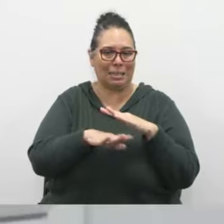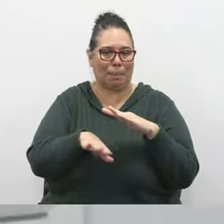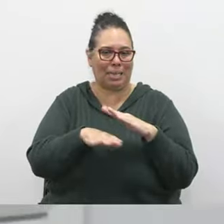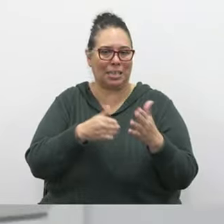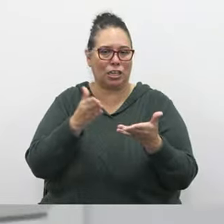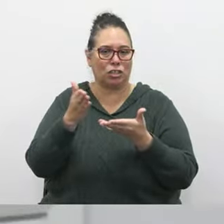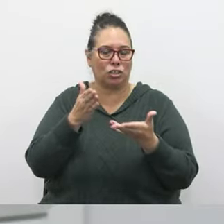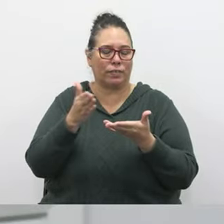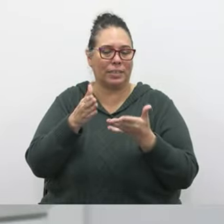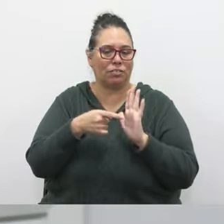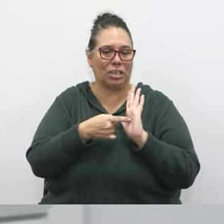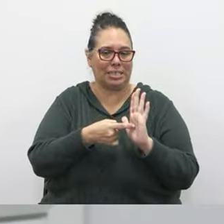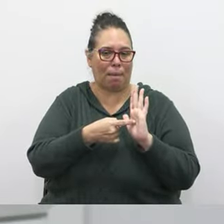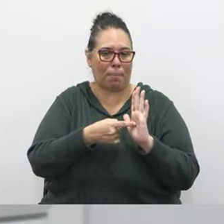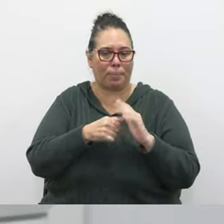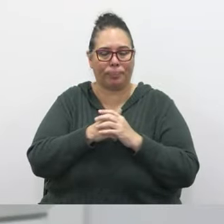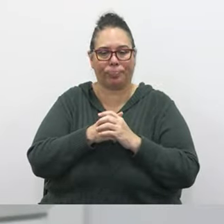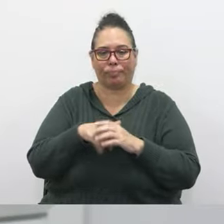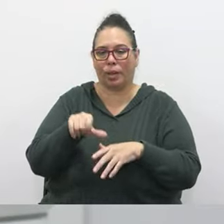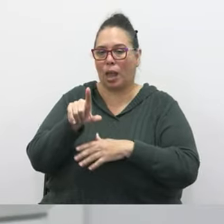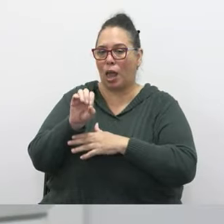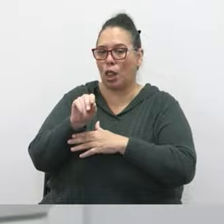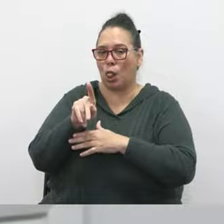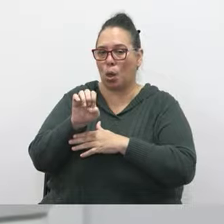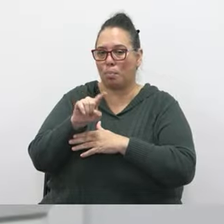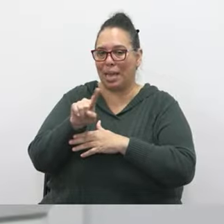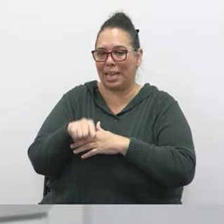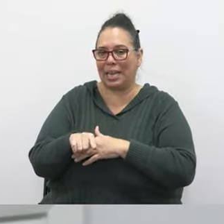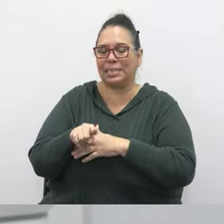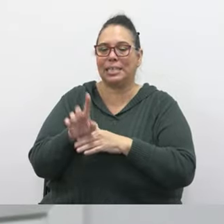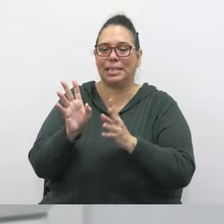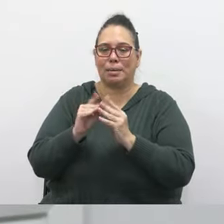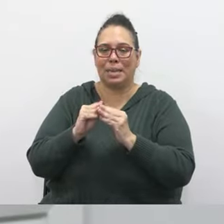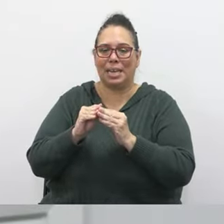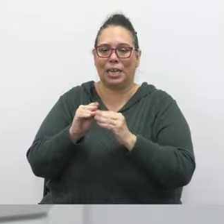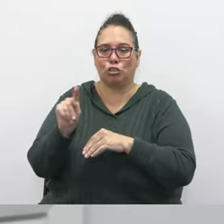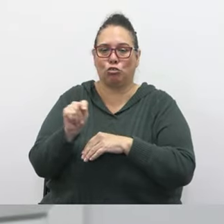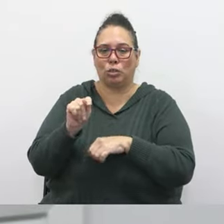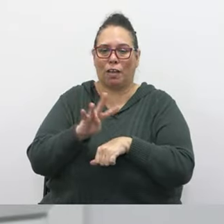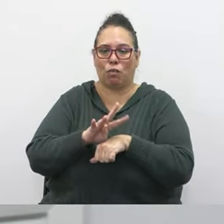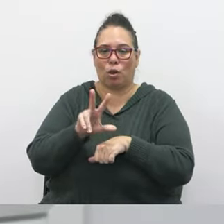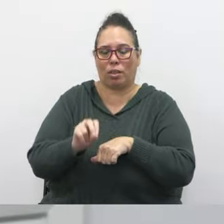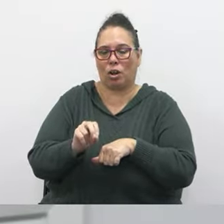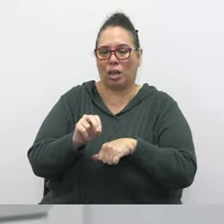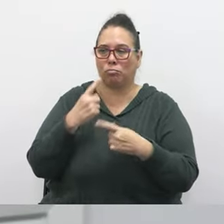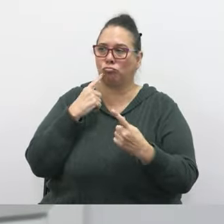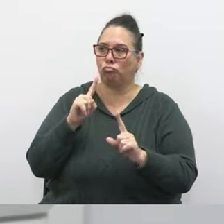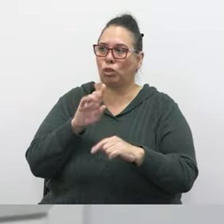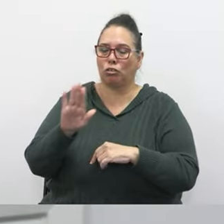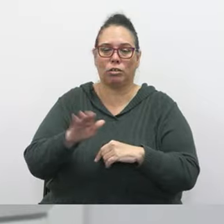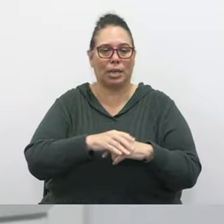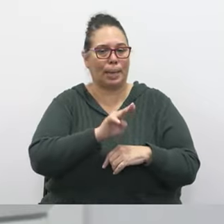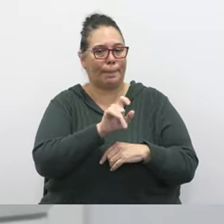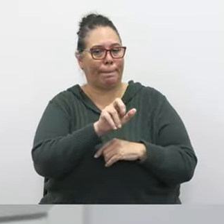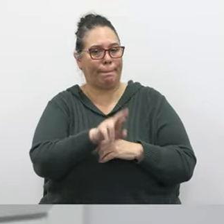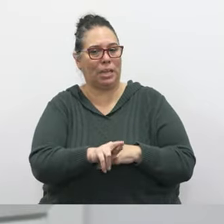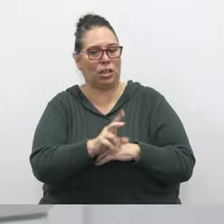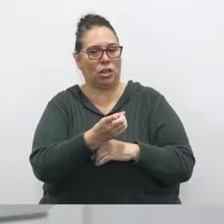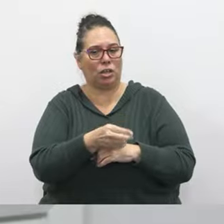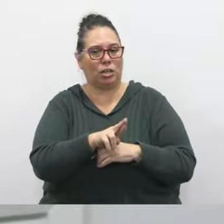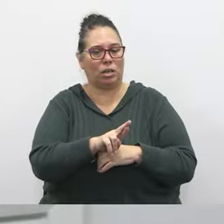for example, Ms. Lopez meets on Tuesday at 4:30 because that works with her schedule. Mr. Miller works with